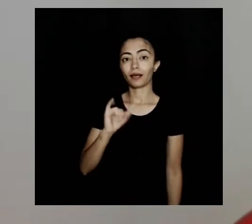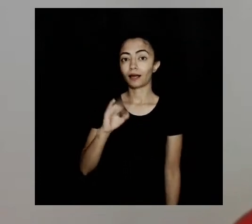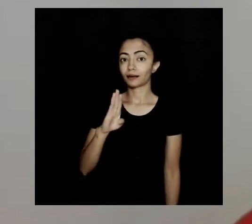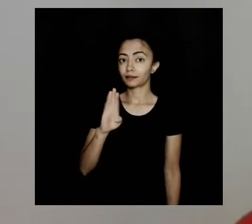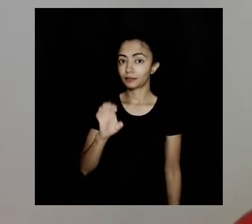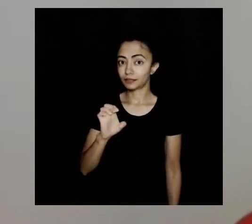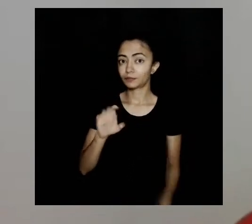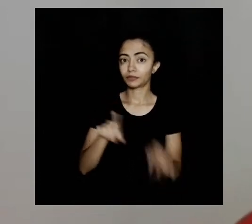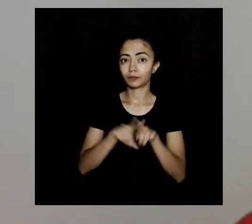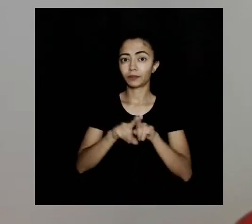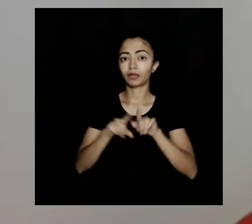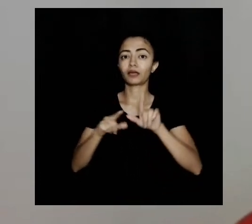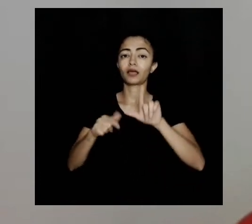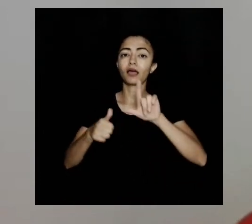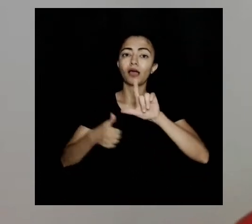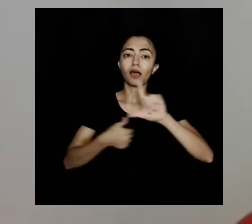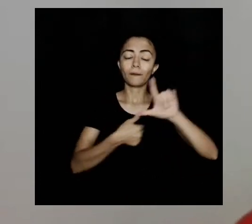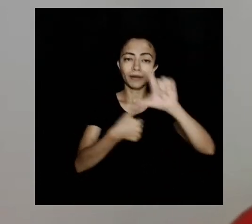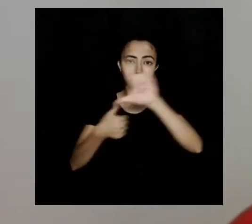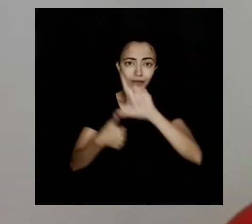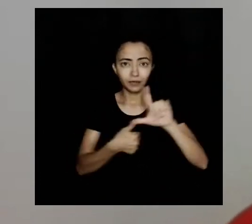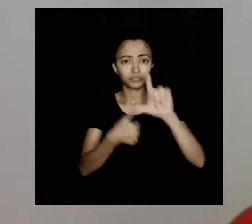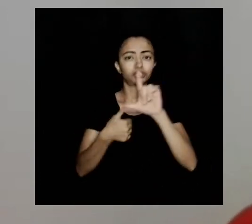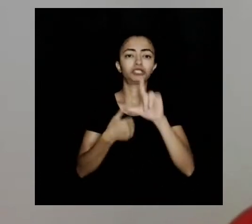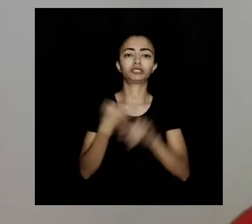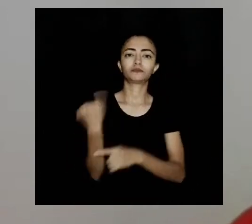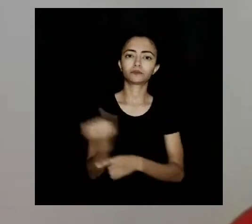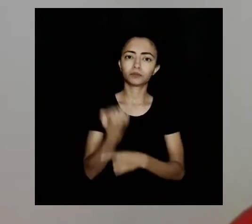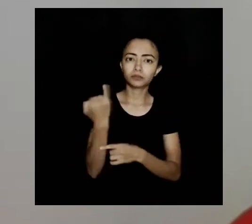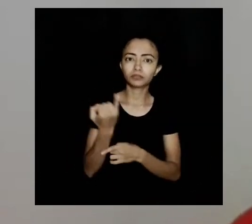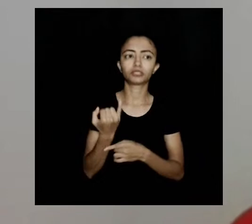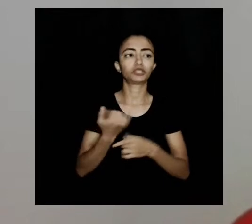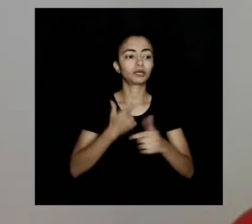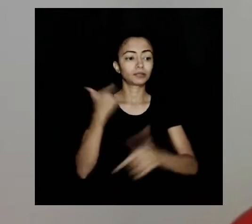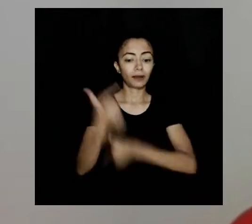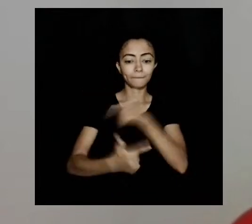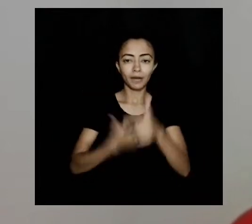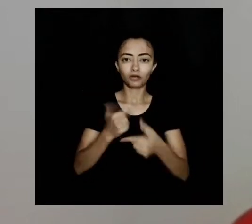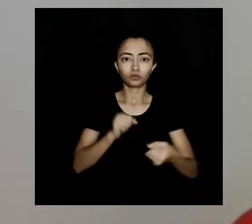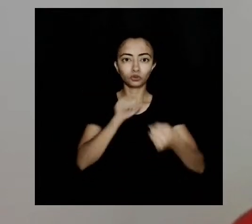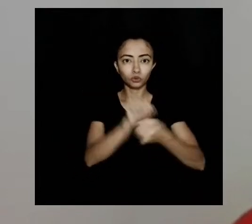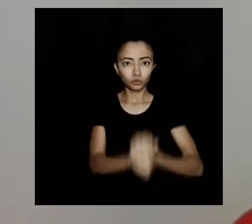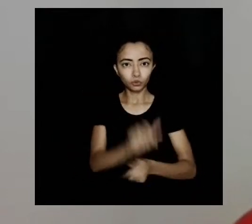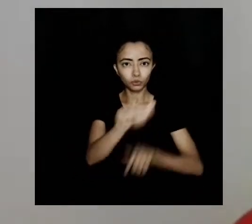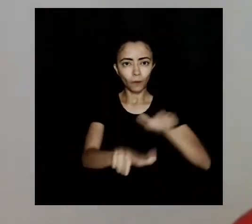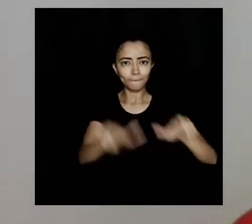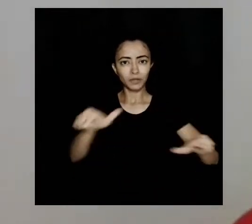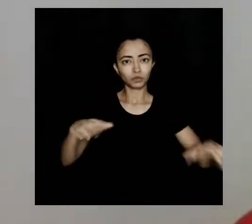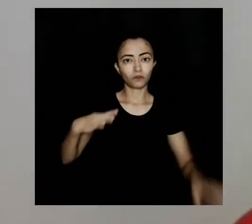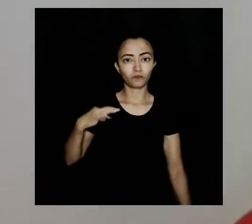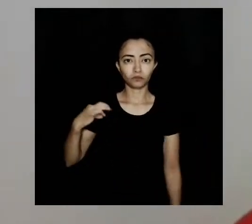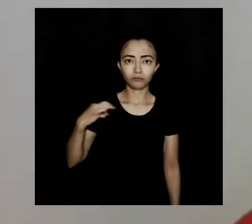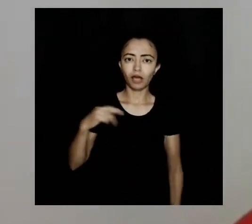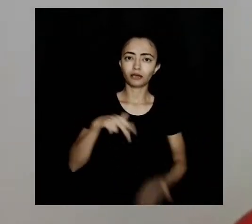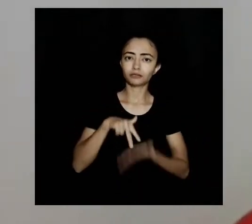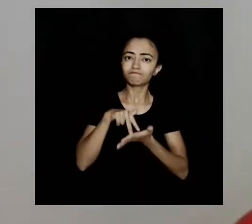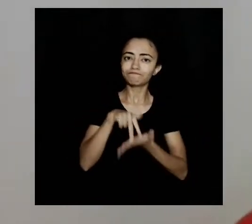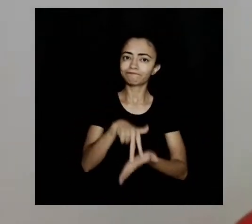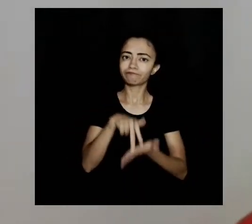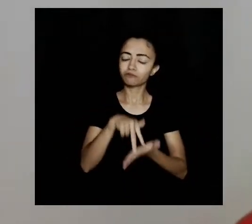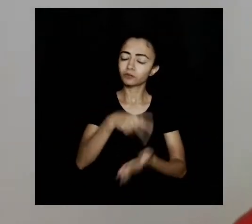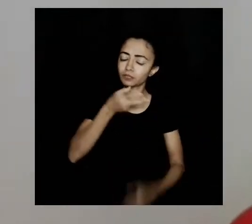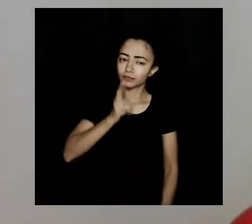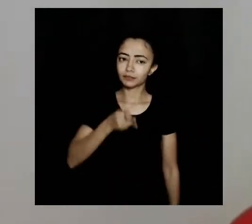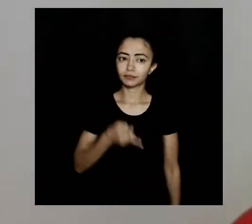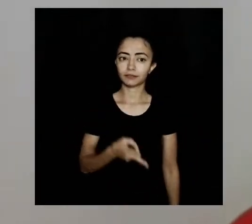IFA is in over 20 countries. And we're working with voluntaries and